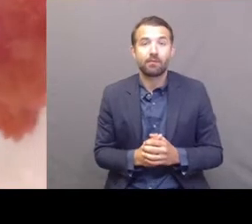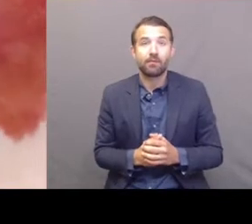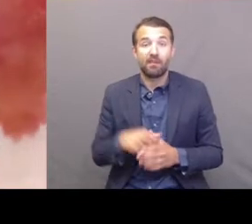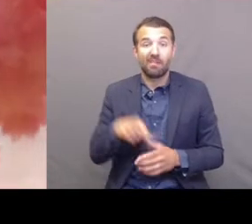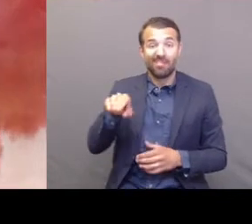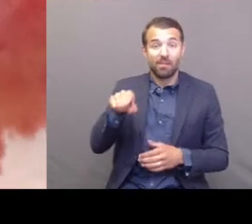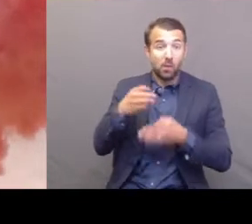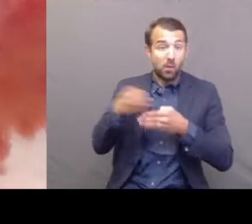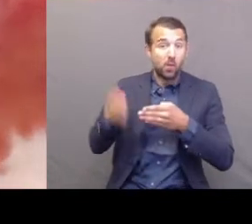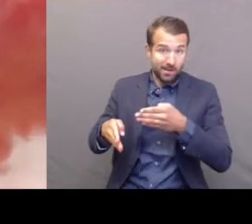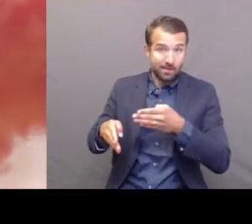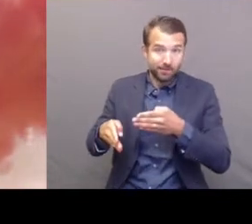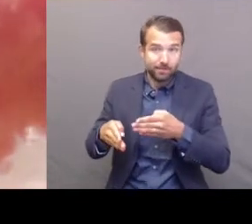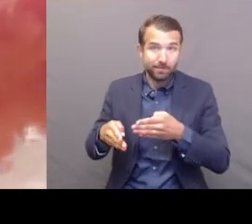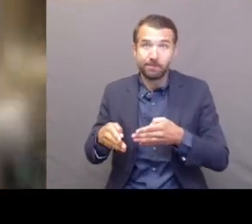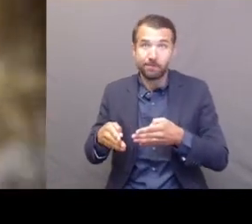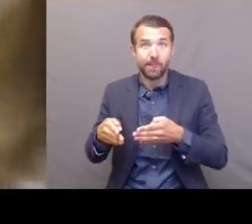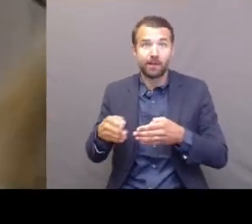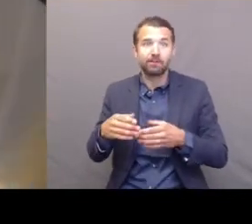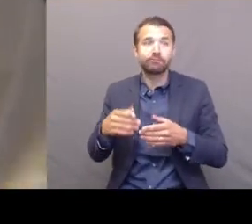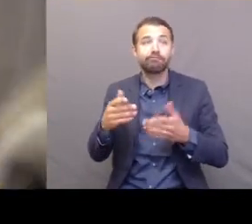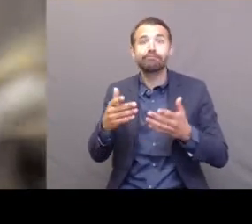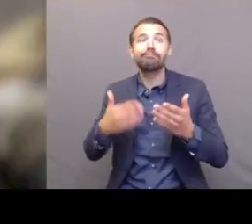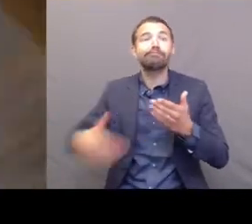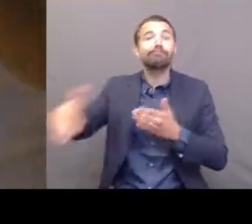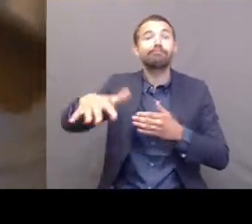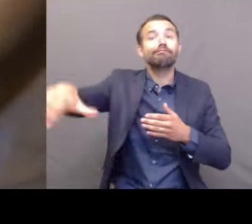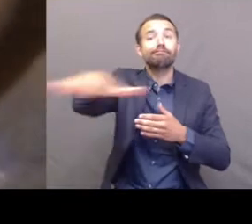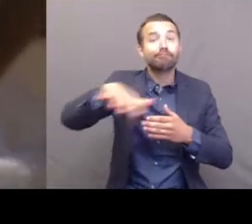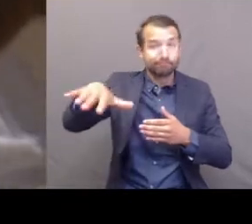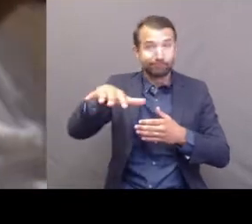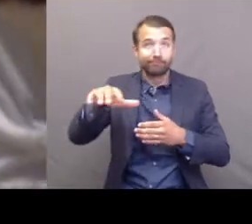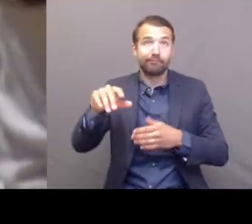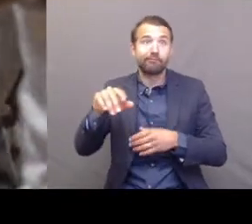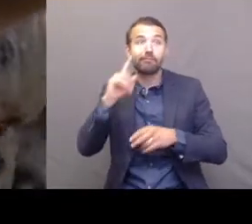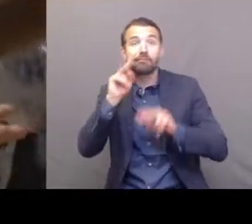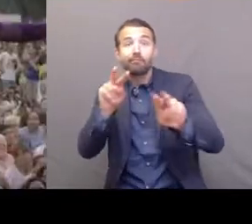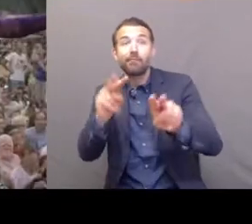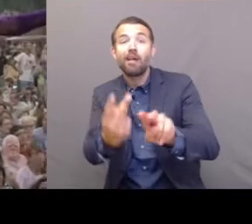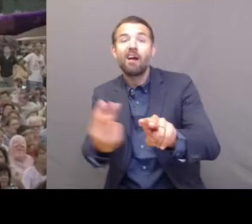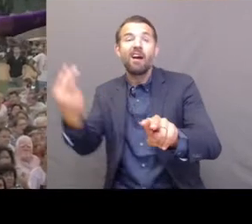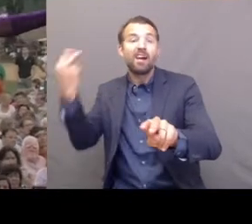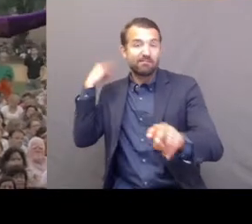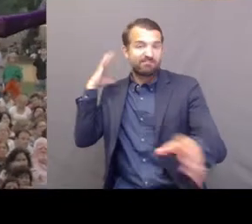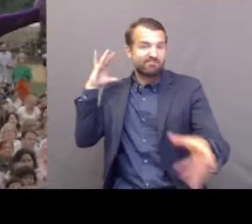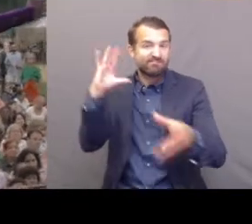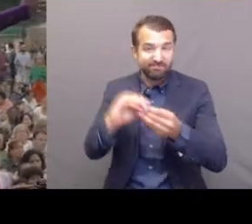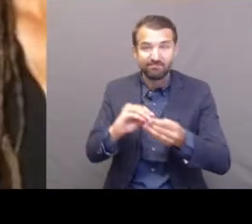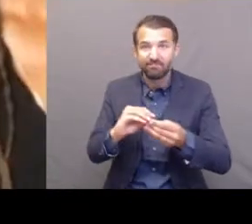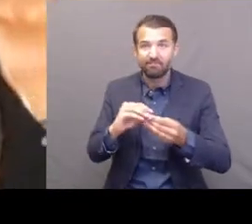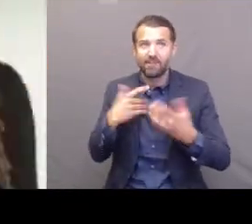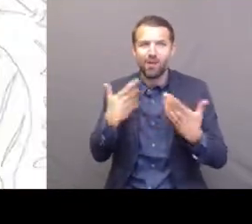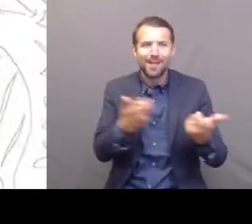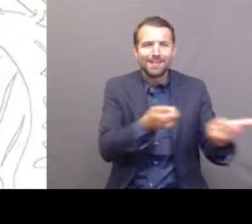This weekend is a future-facing reflection of the festival's legacy, making community no matter the circumstance, no matter